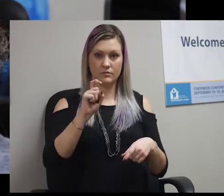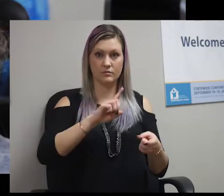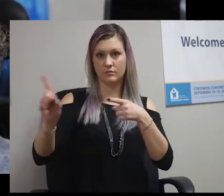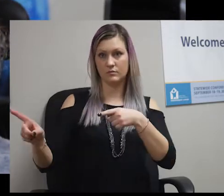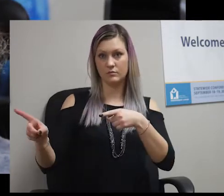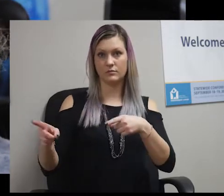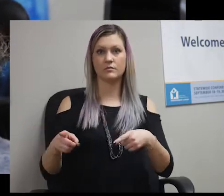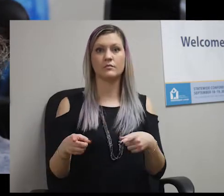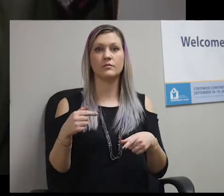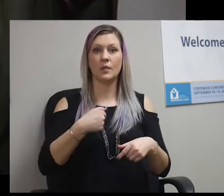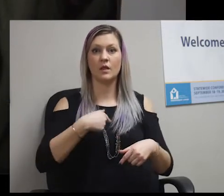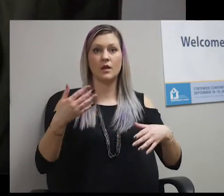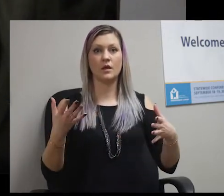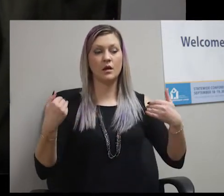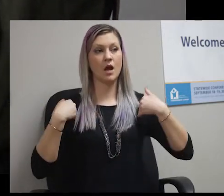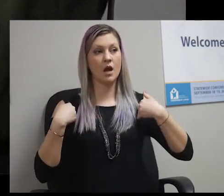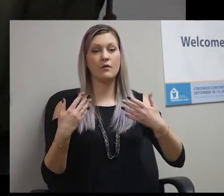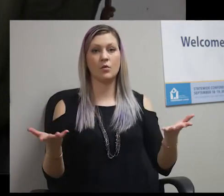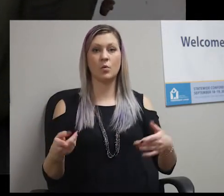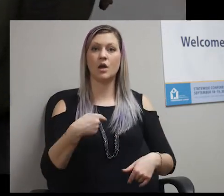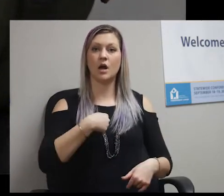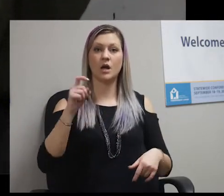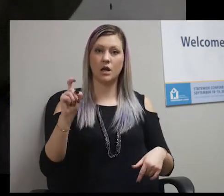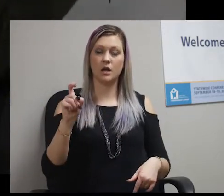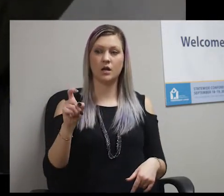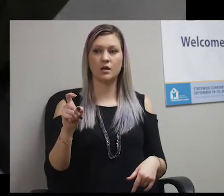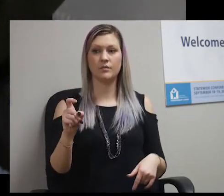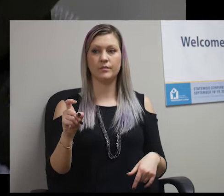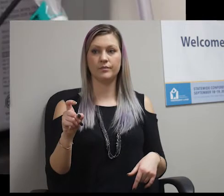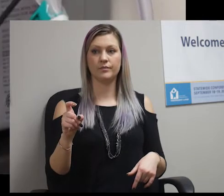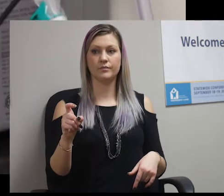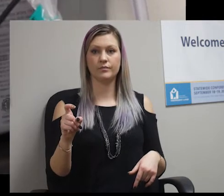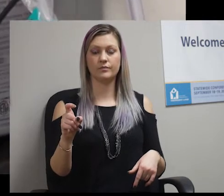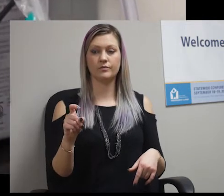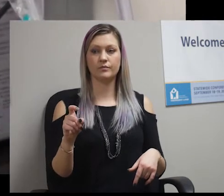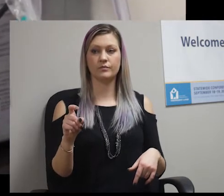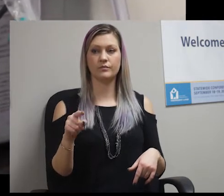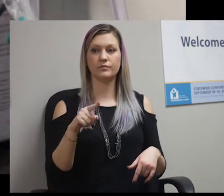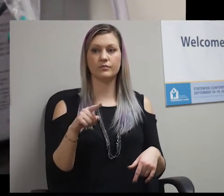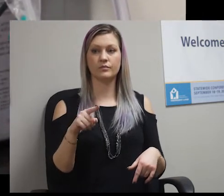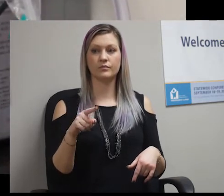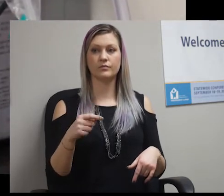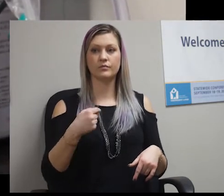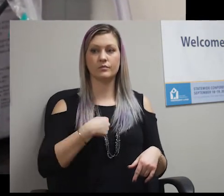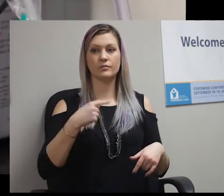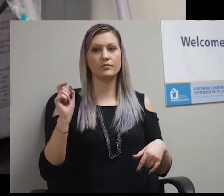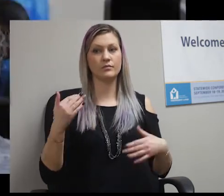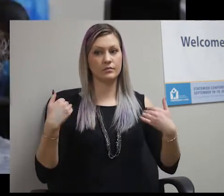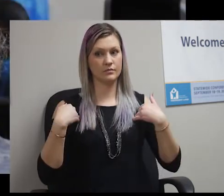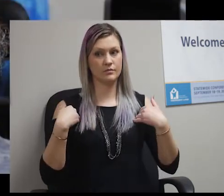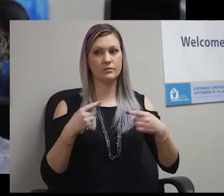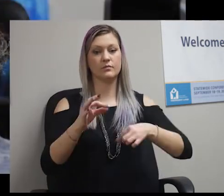out at some point, I have a bag of supplies with me to go. I'm on the vintage, you can see, so I have all